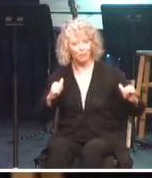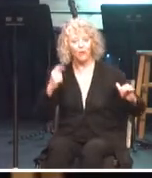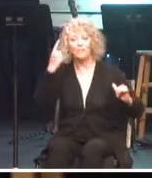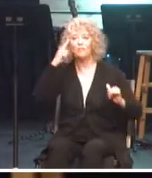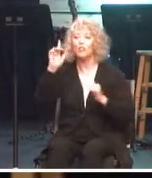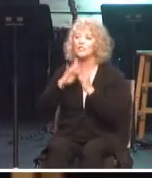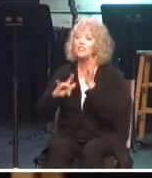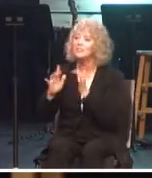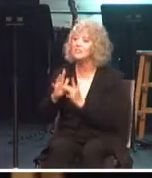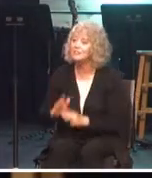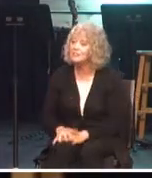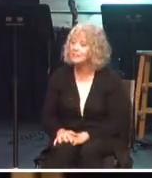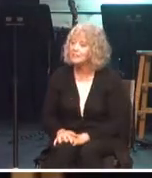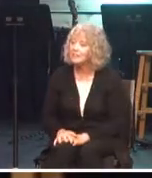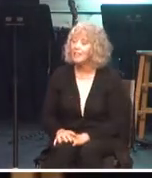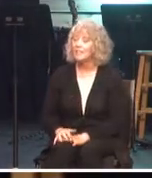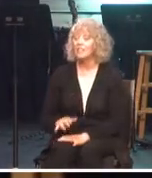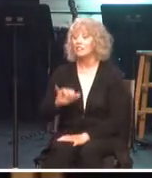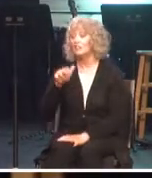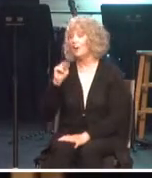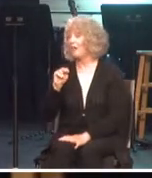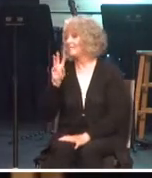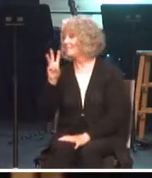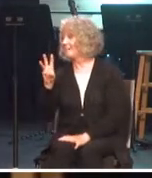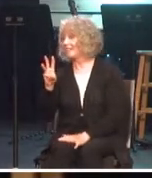And so it's a joy to turn to John 6 because here